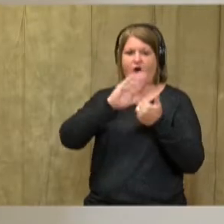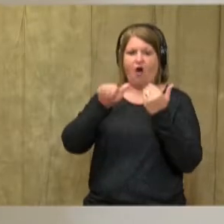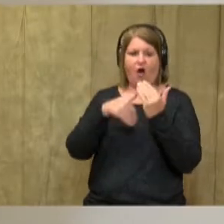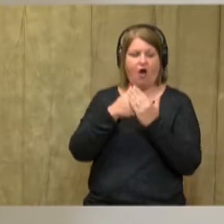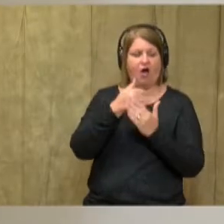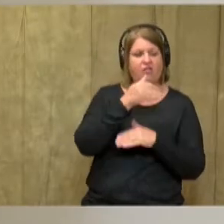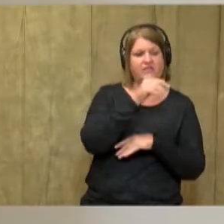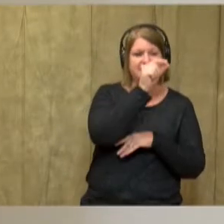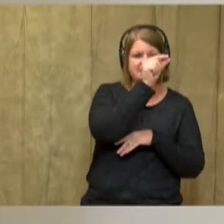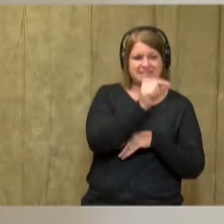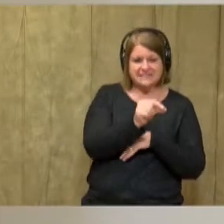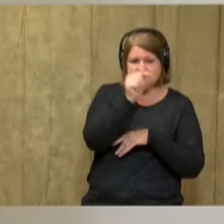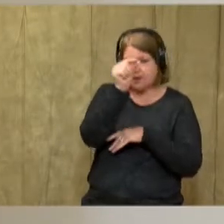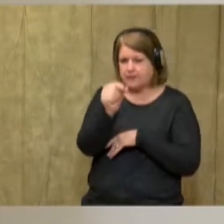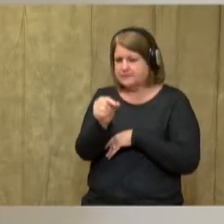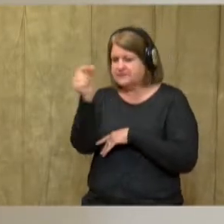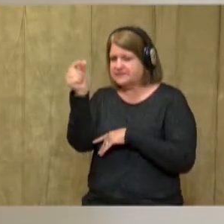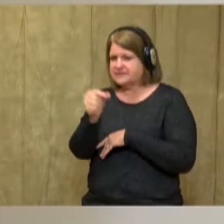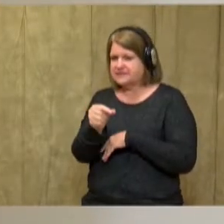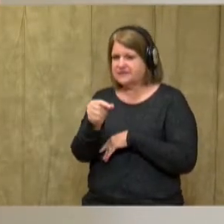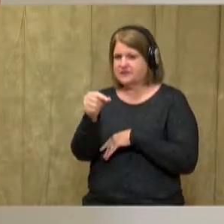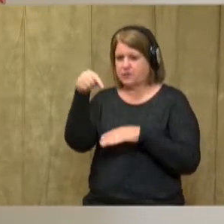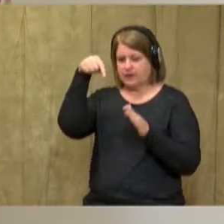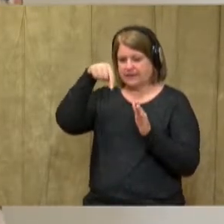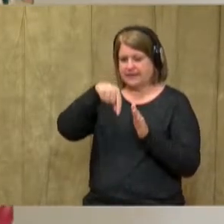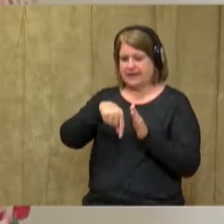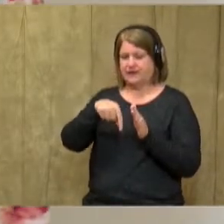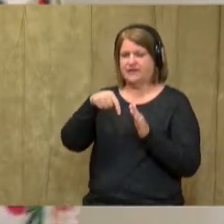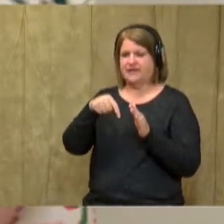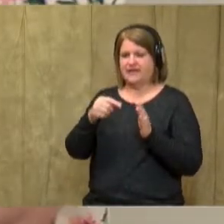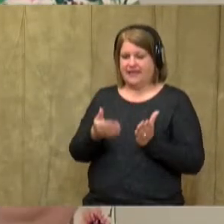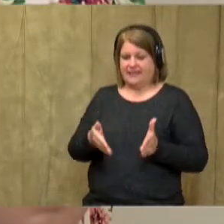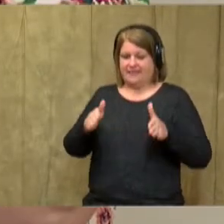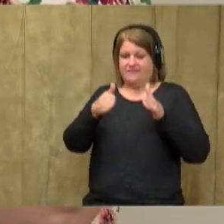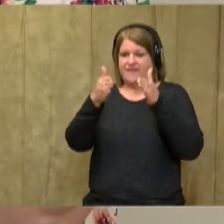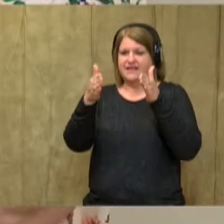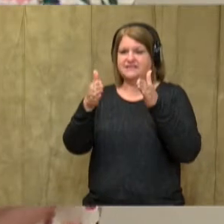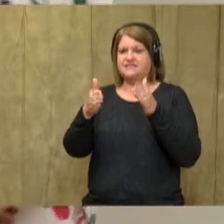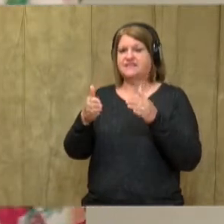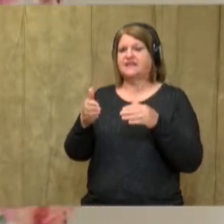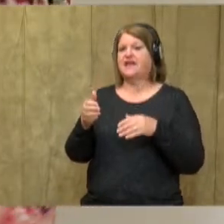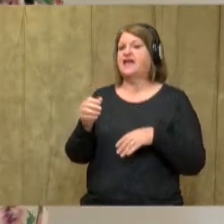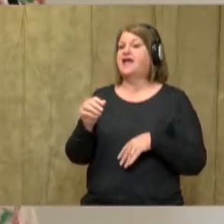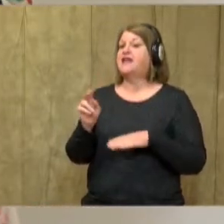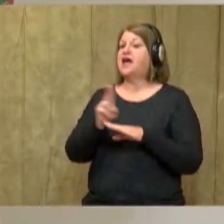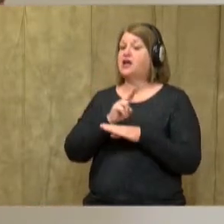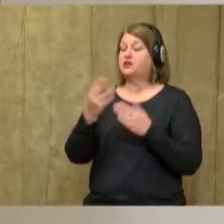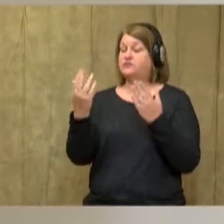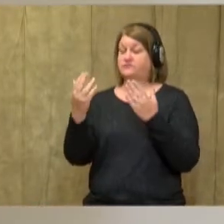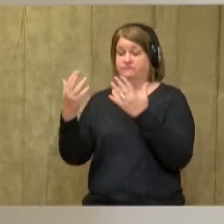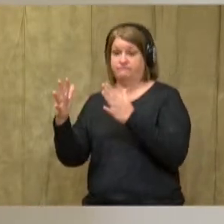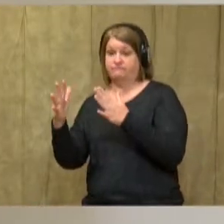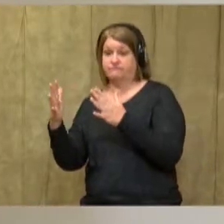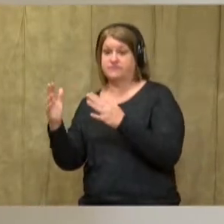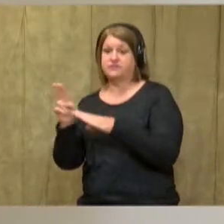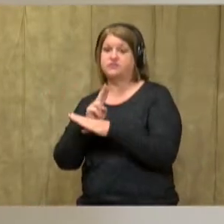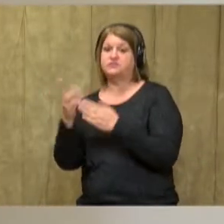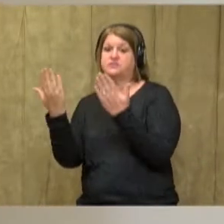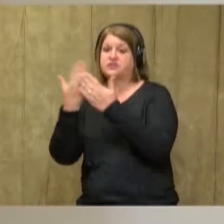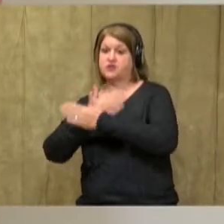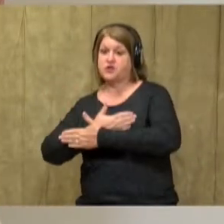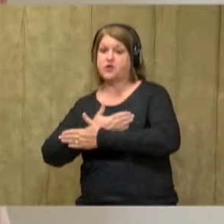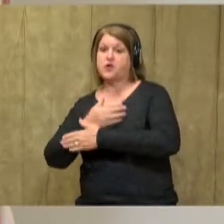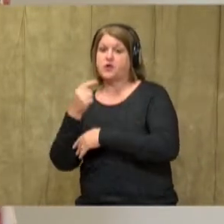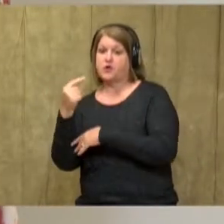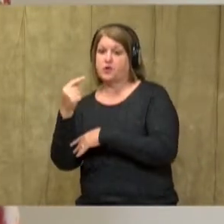stems going inside the vase. All right, now I did the dark green. I want to add some light green to these stems to